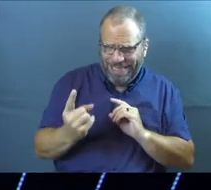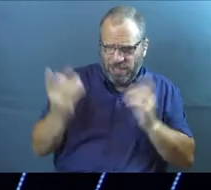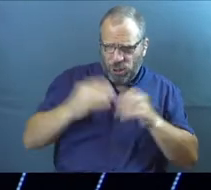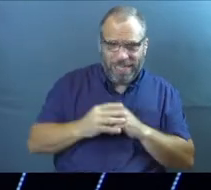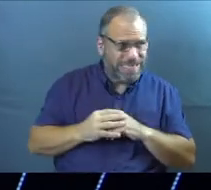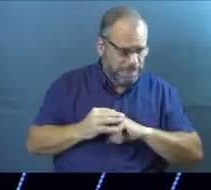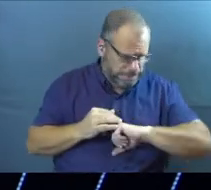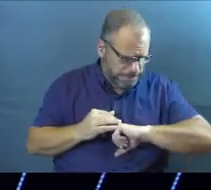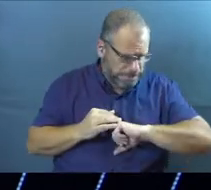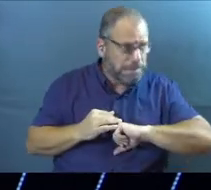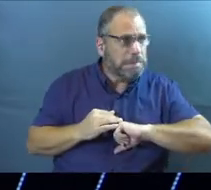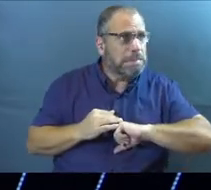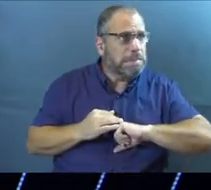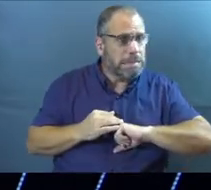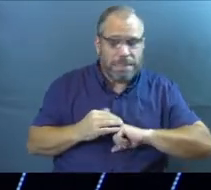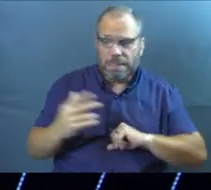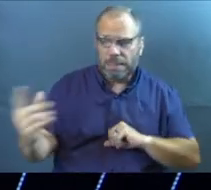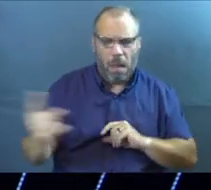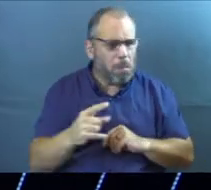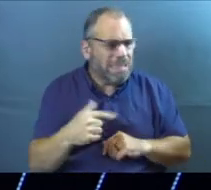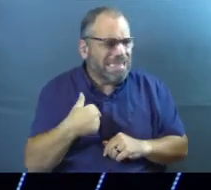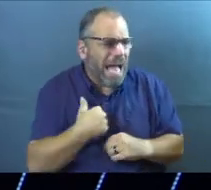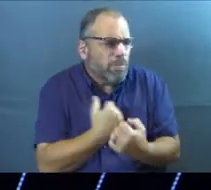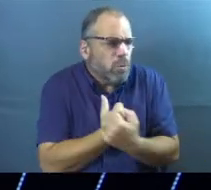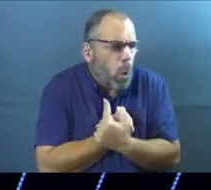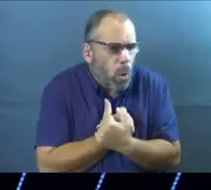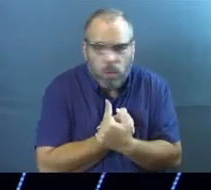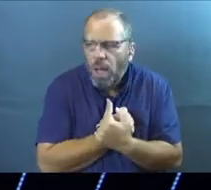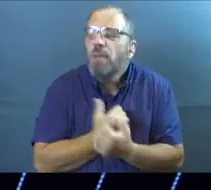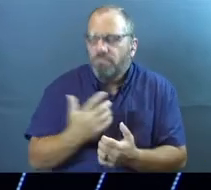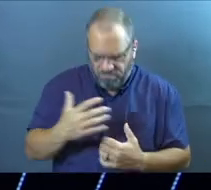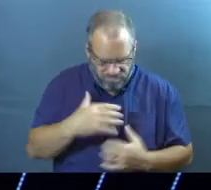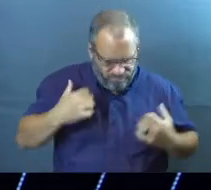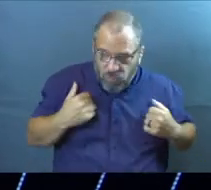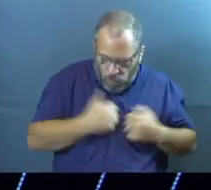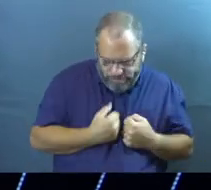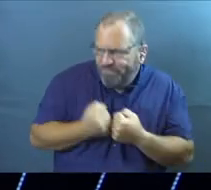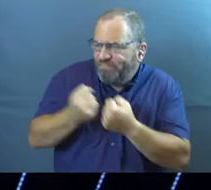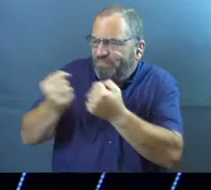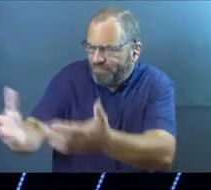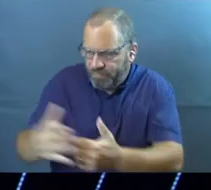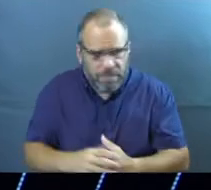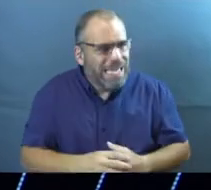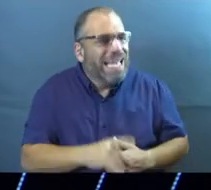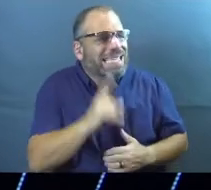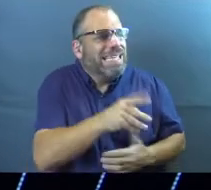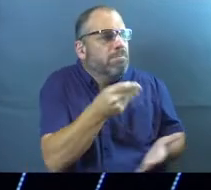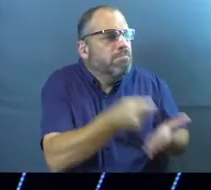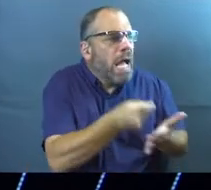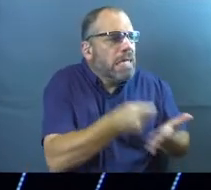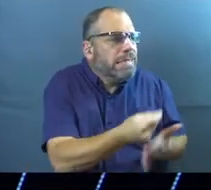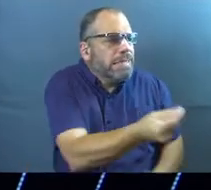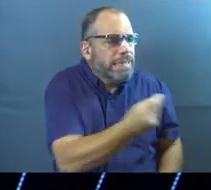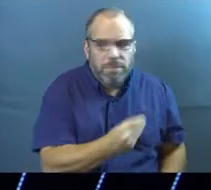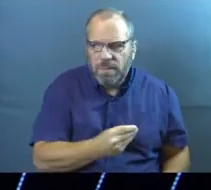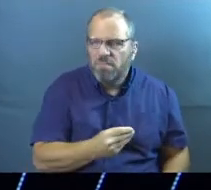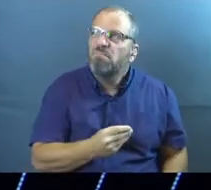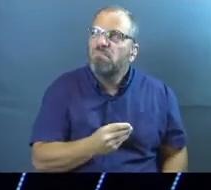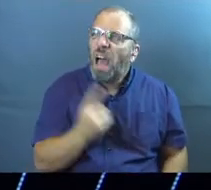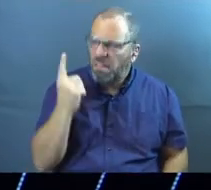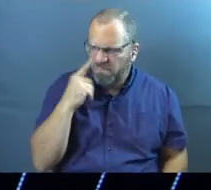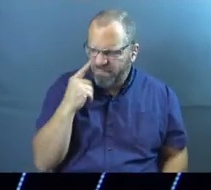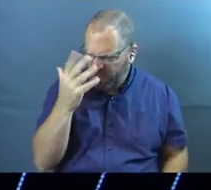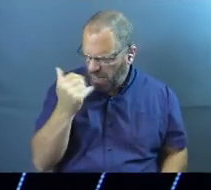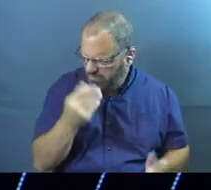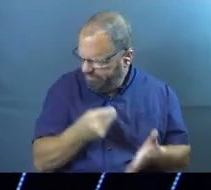dark, and he came up, and he said, I'm cold, and I gave him my coat, and he said, I need money. I don't remember how much it